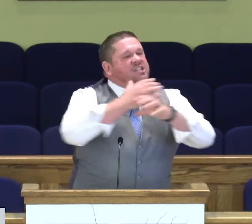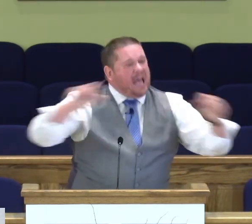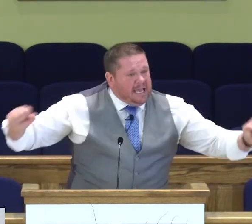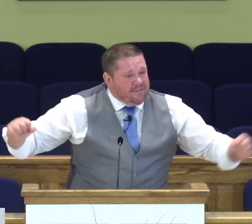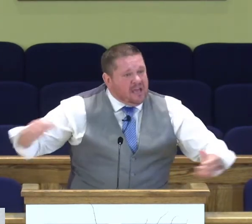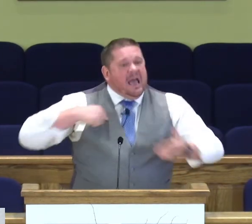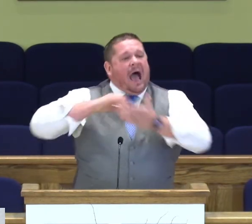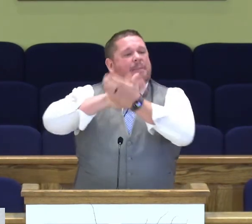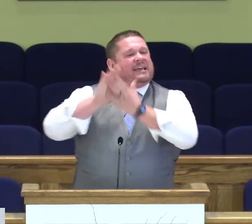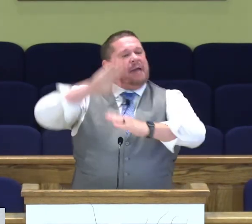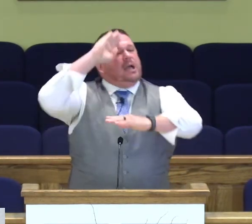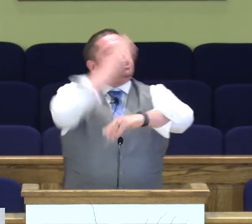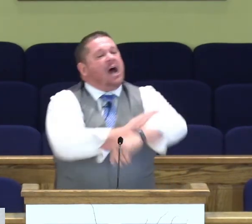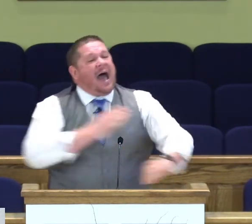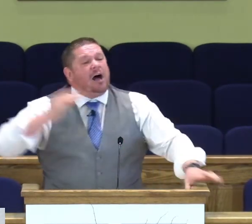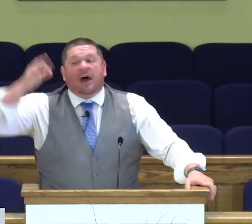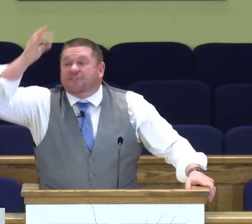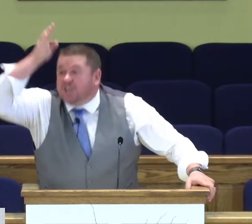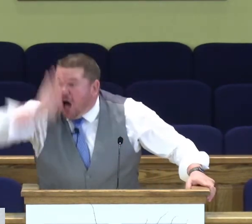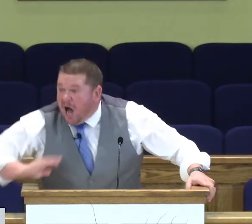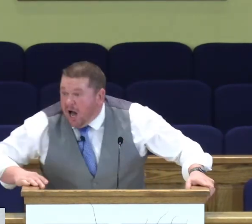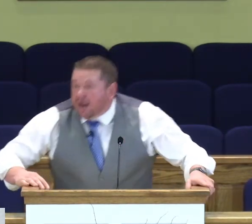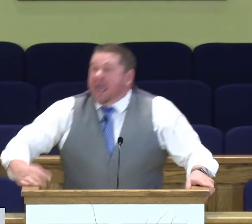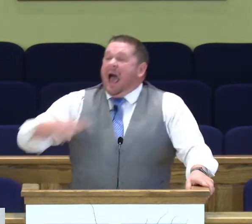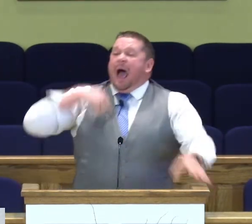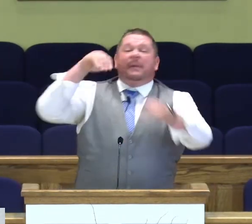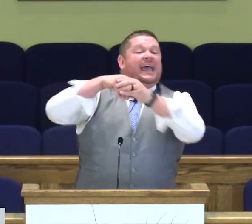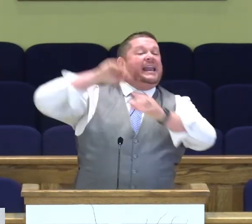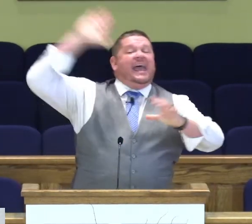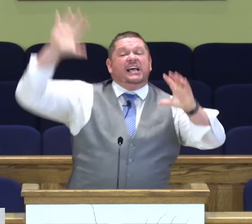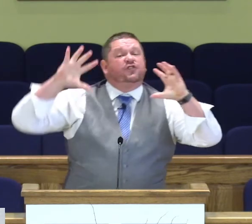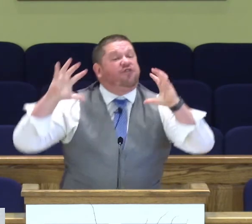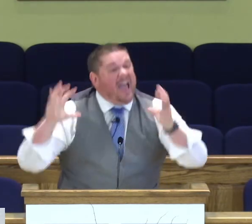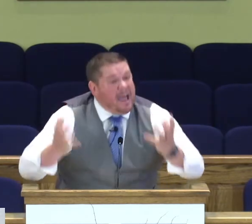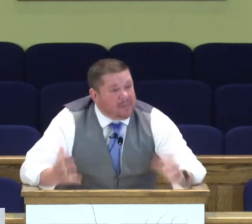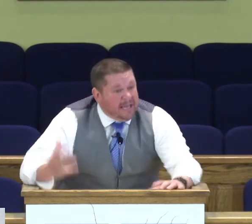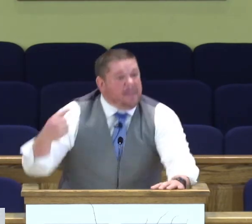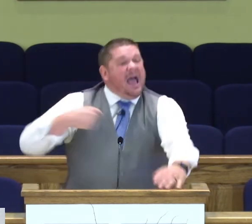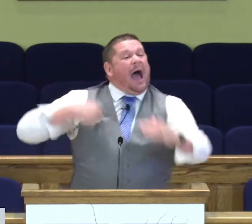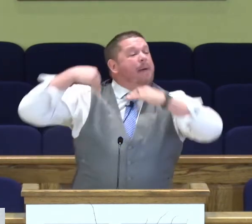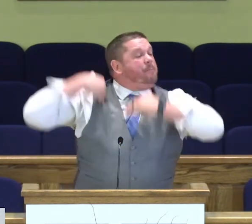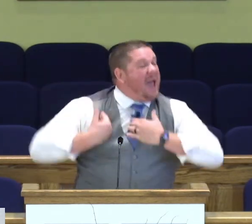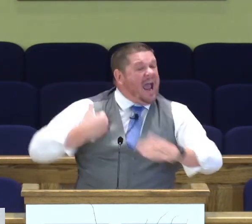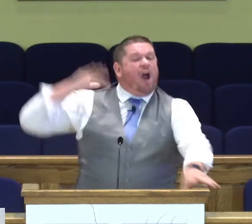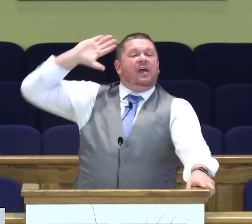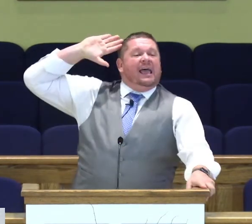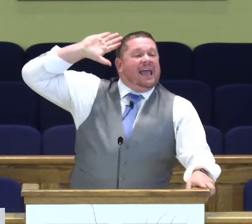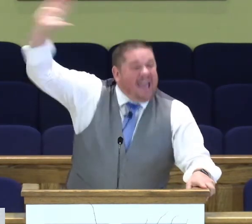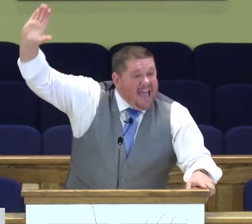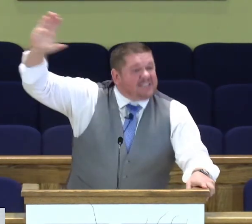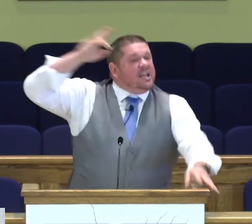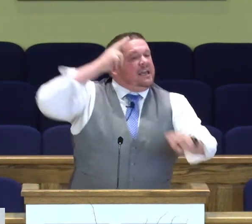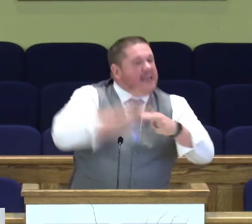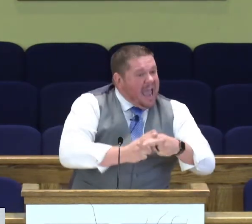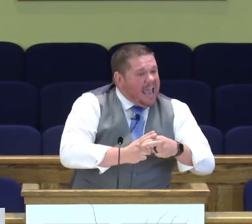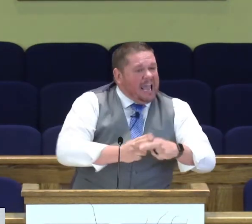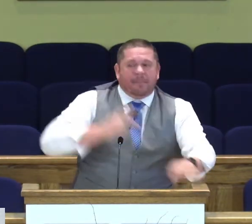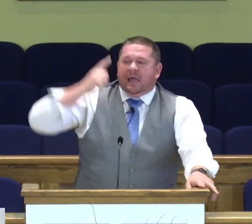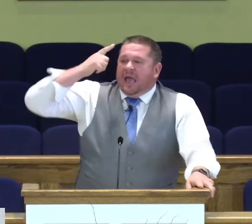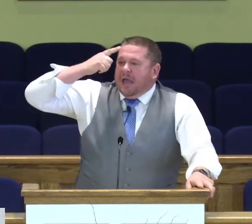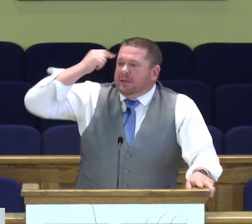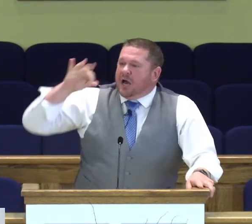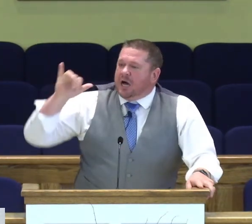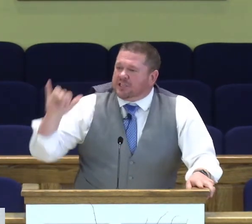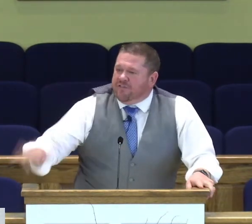I got saved, I became a child of God. I'm in his family. I bear his